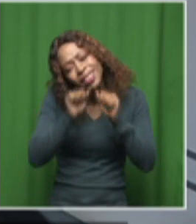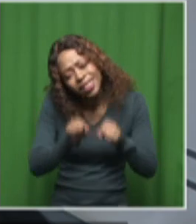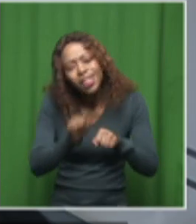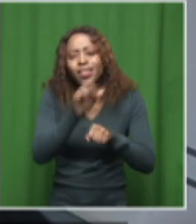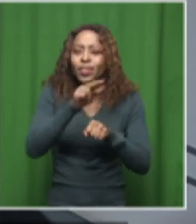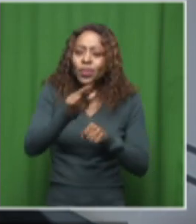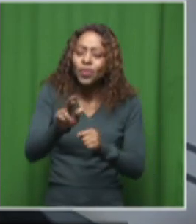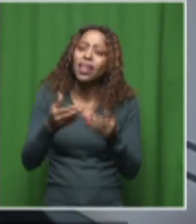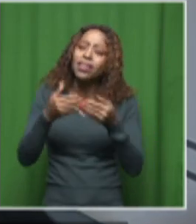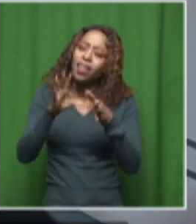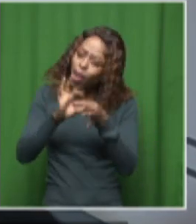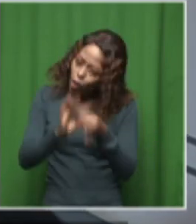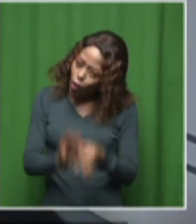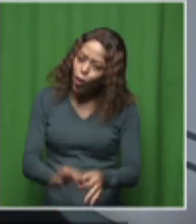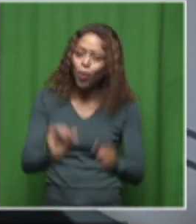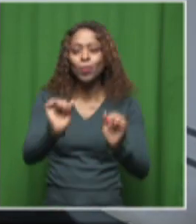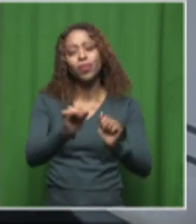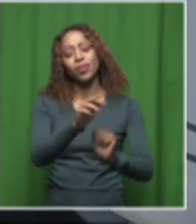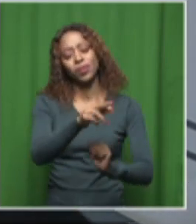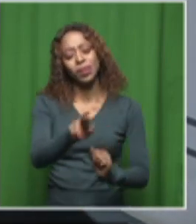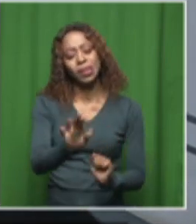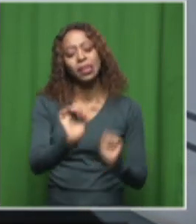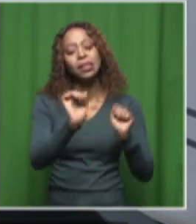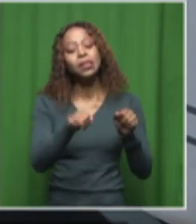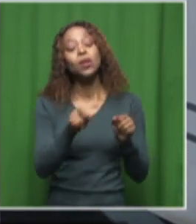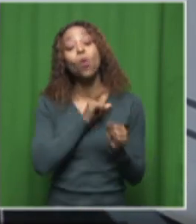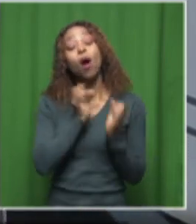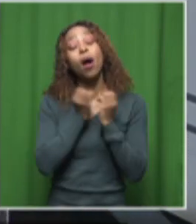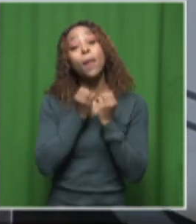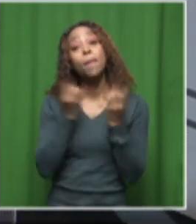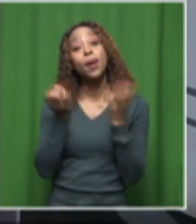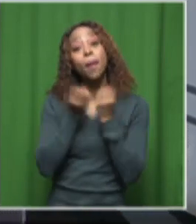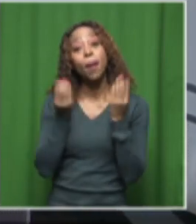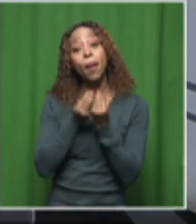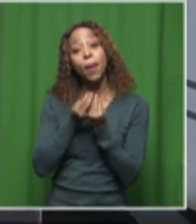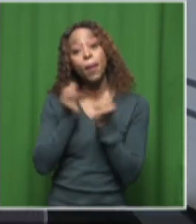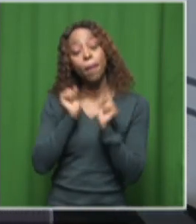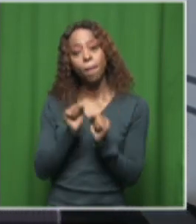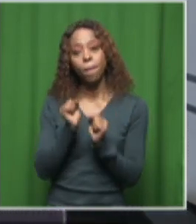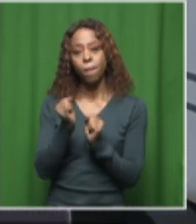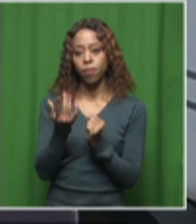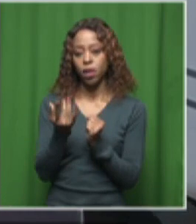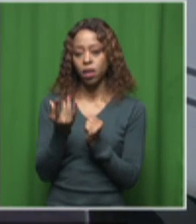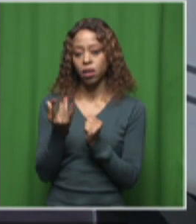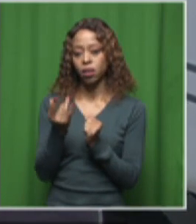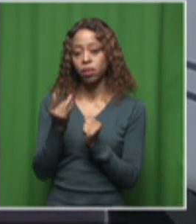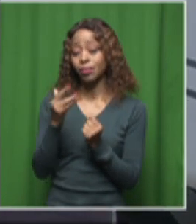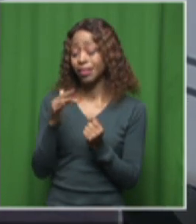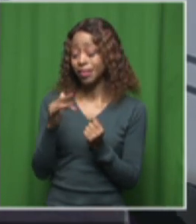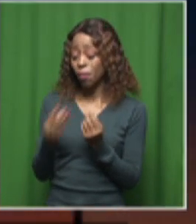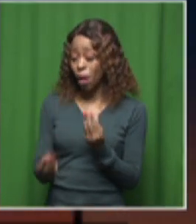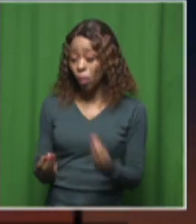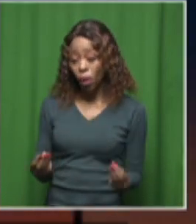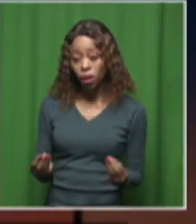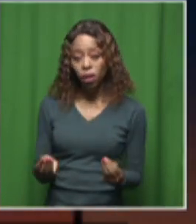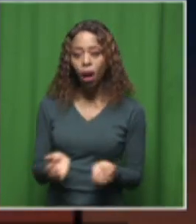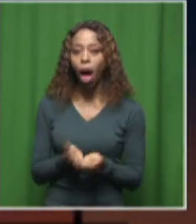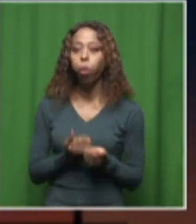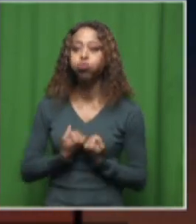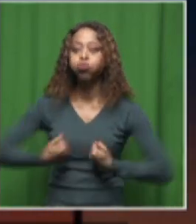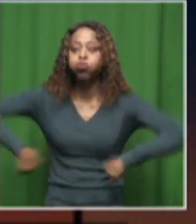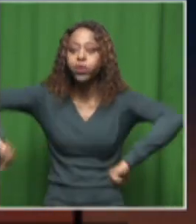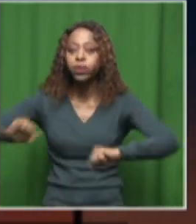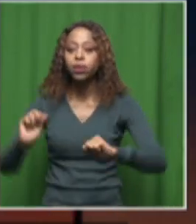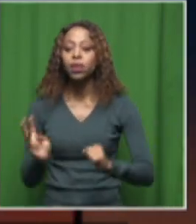to start at home. The habit needs to start at home. Yes, because we have so many. Right now, the childhood obesity is a real thing. COVID came and really messed us